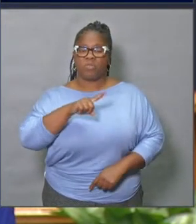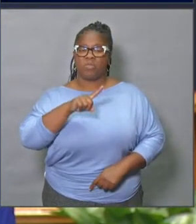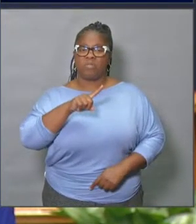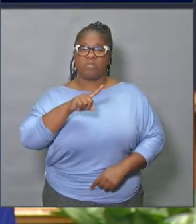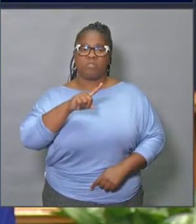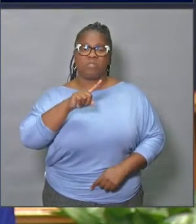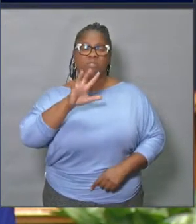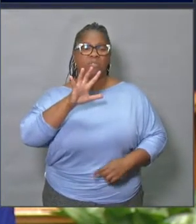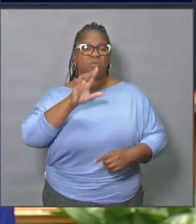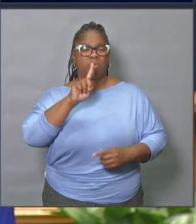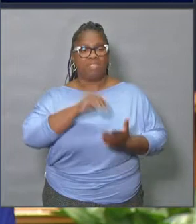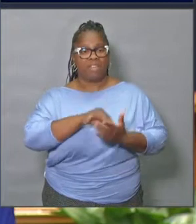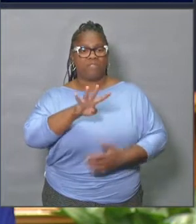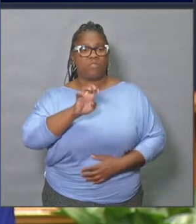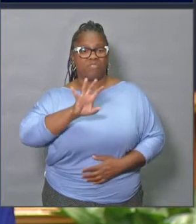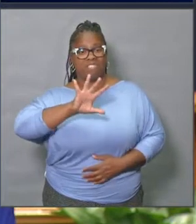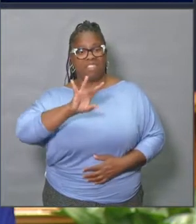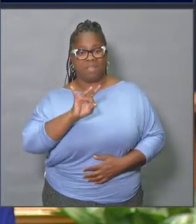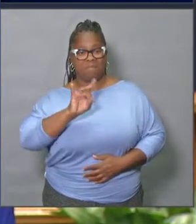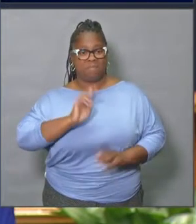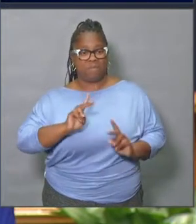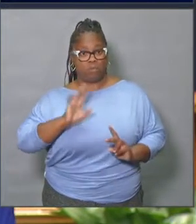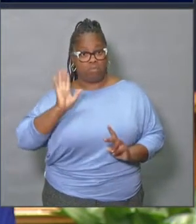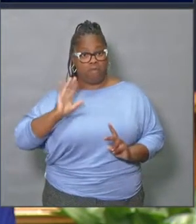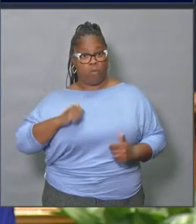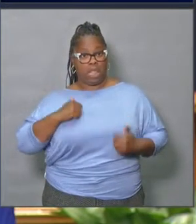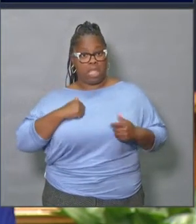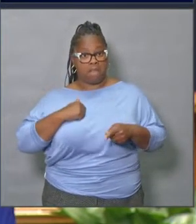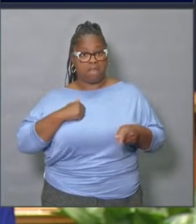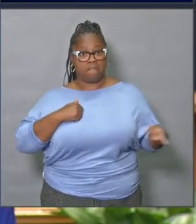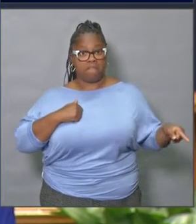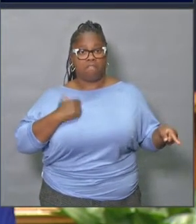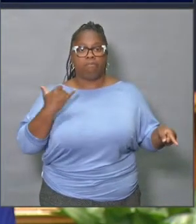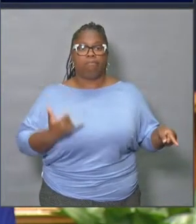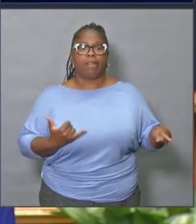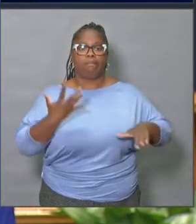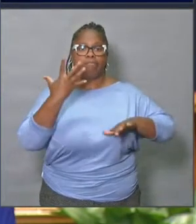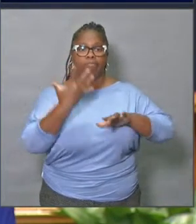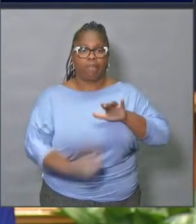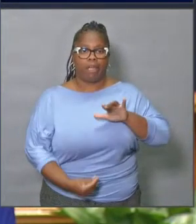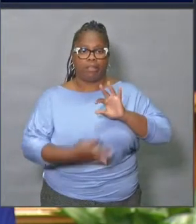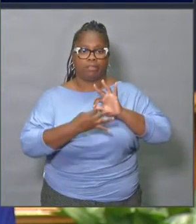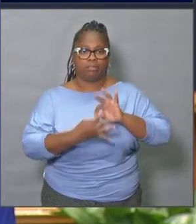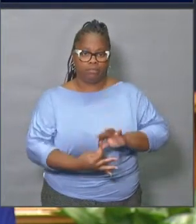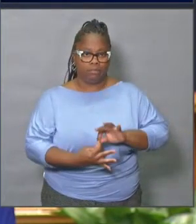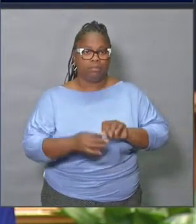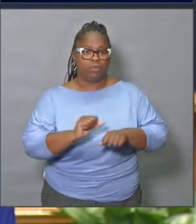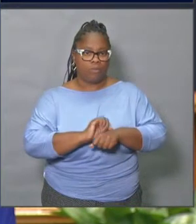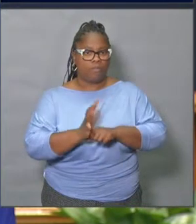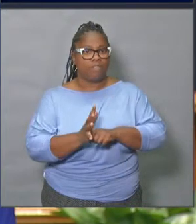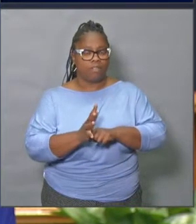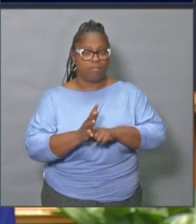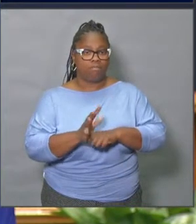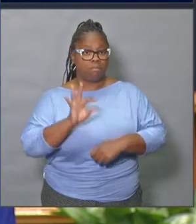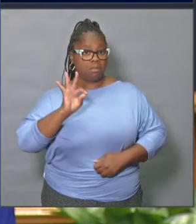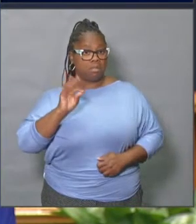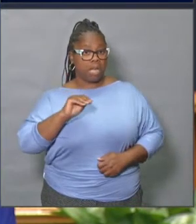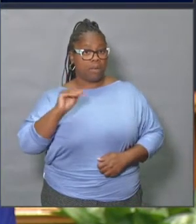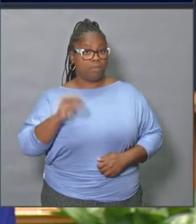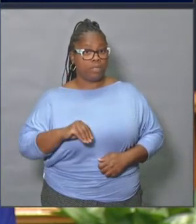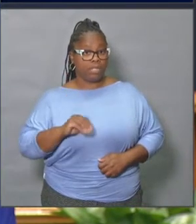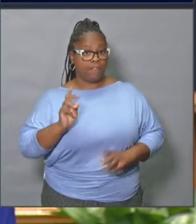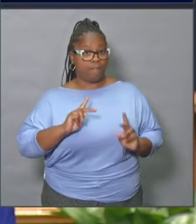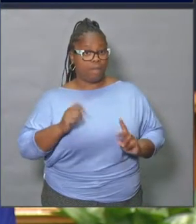1,458 people who were living in institutional settings have died from COVID-19. 90% of the people who lived